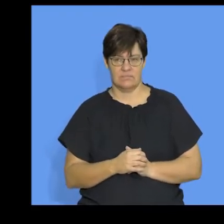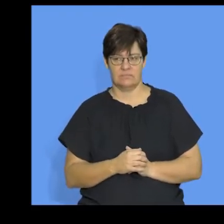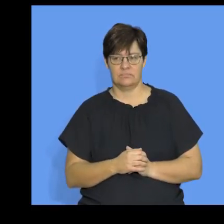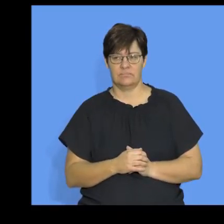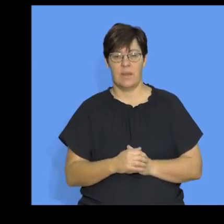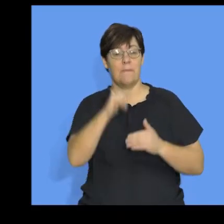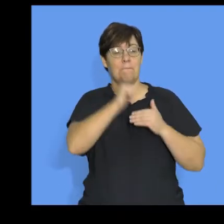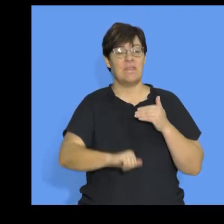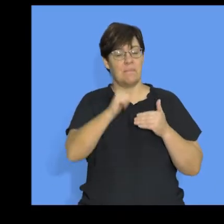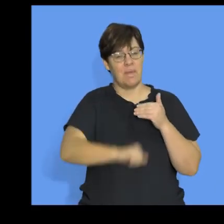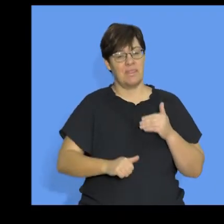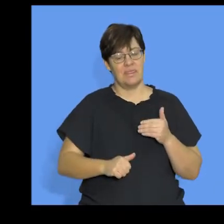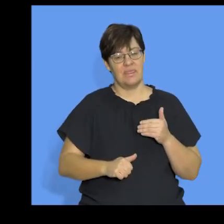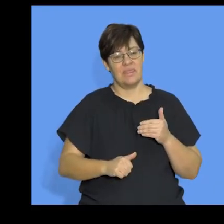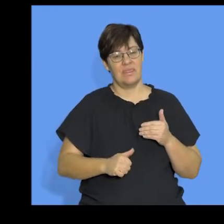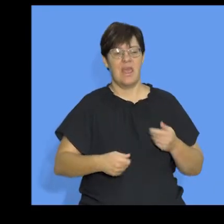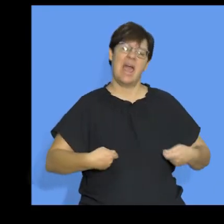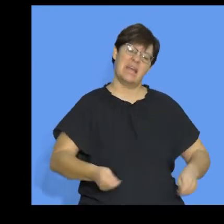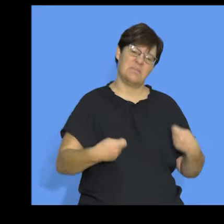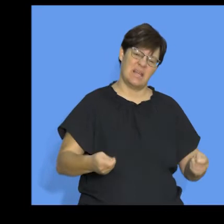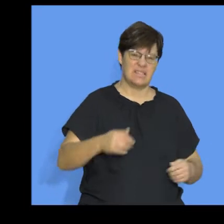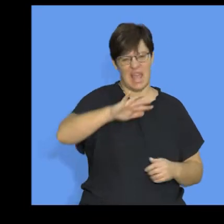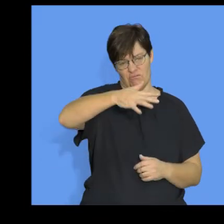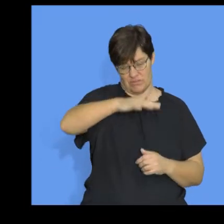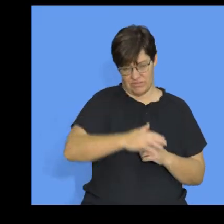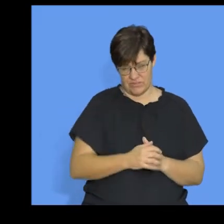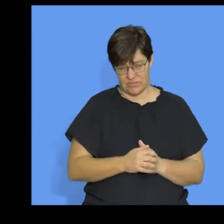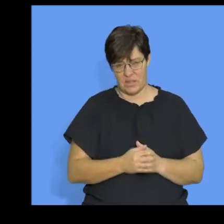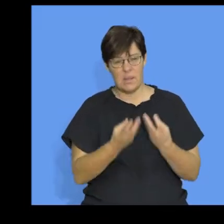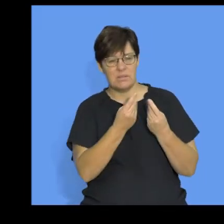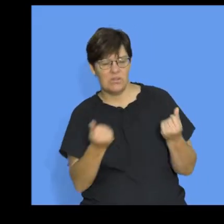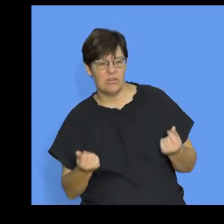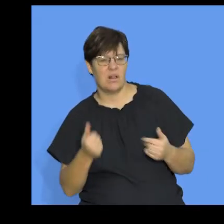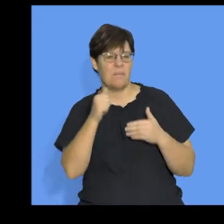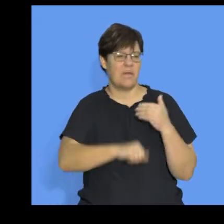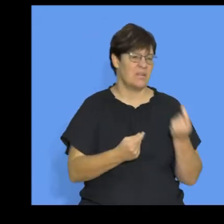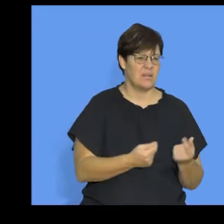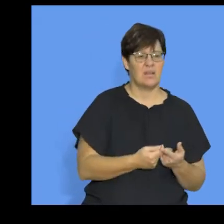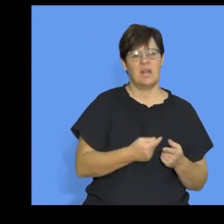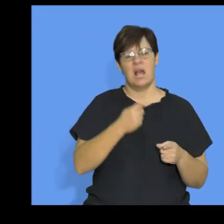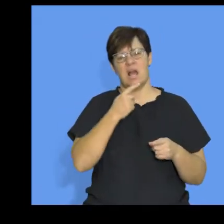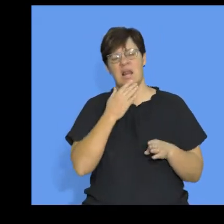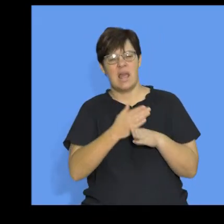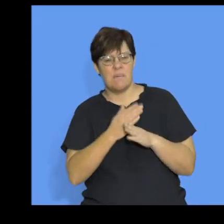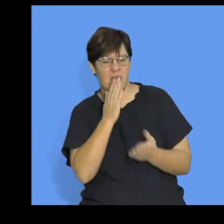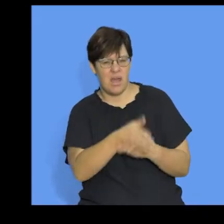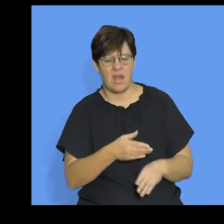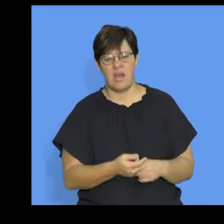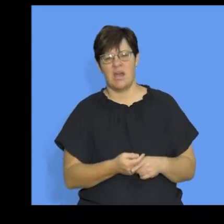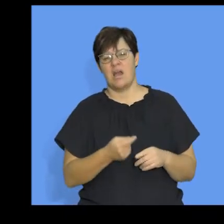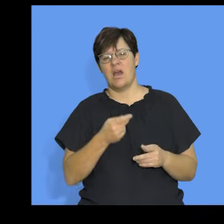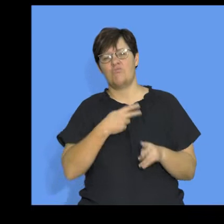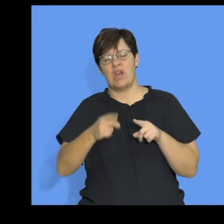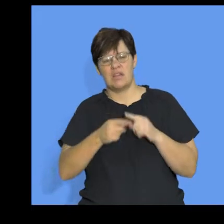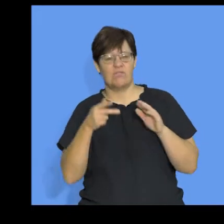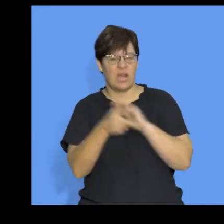monthly expenses, material and other components, direct labor, rent for the use of the garage, water and electricity,